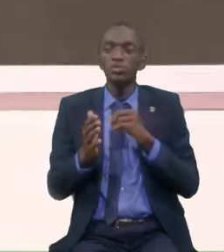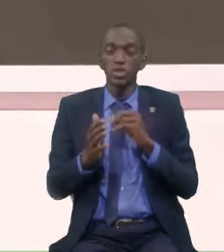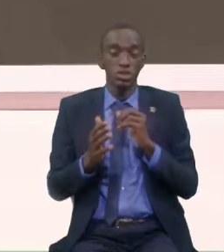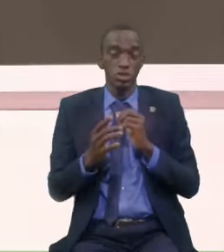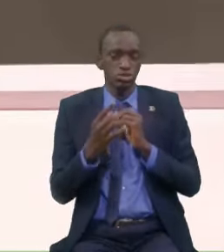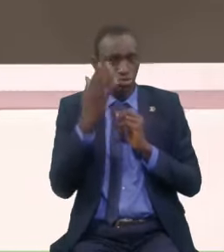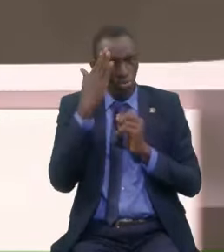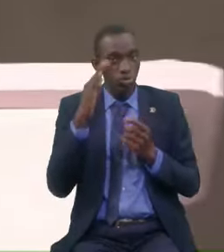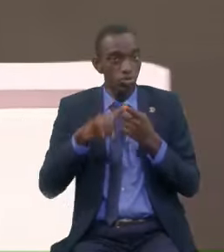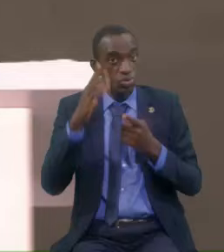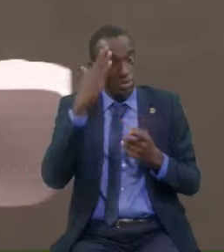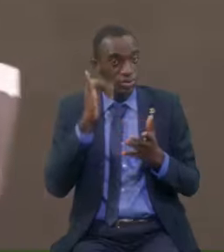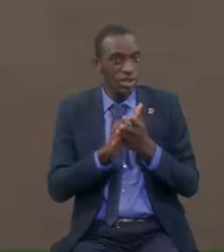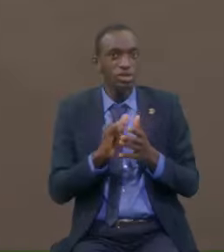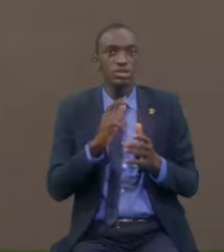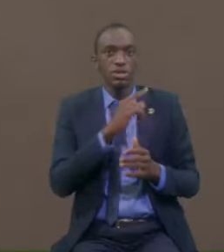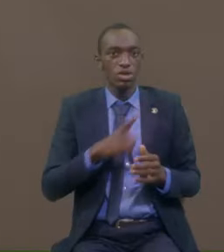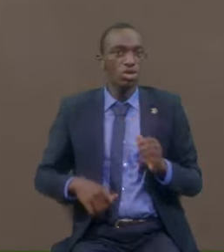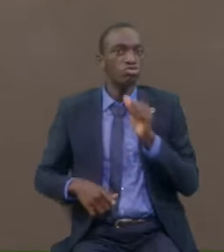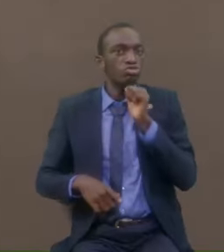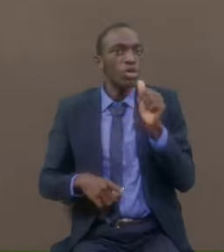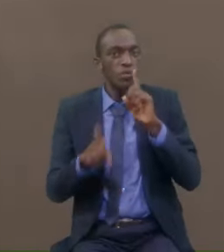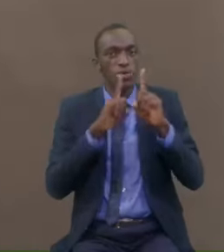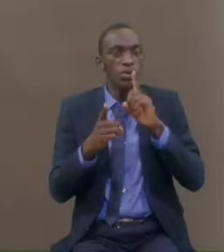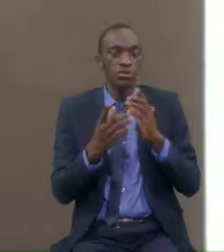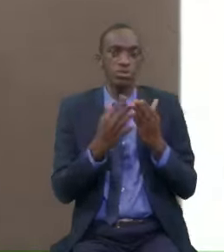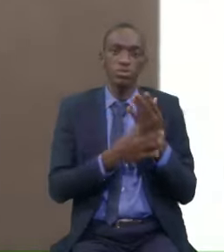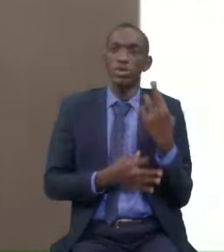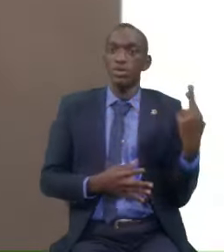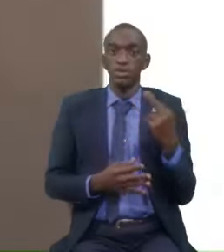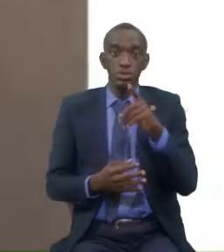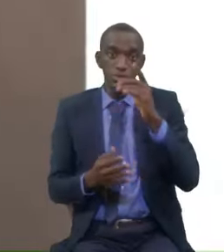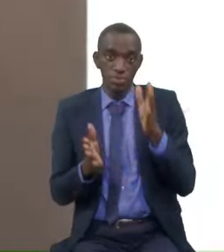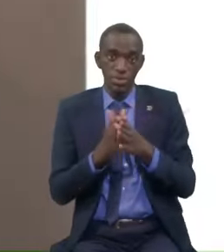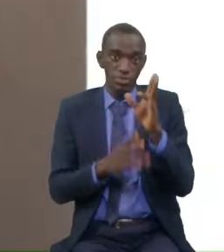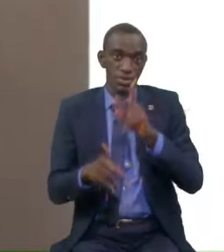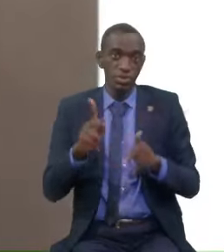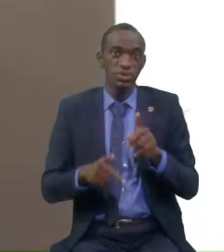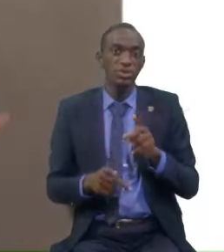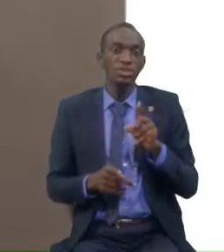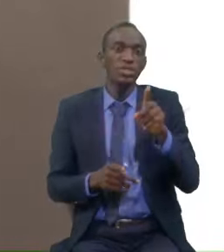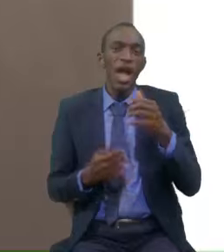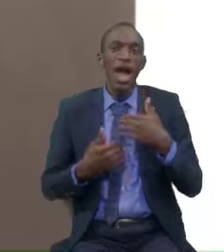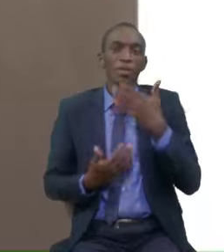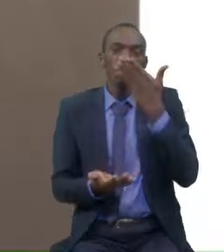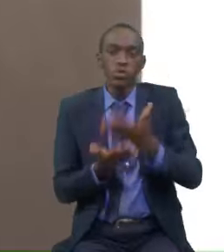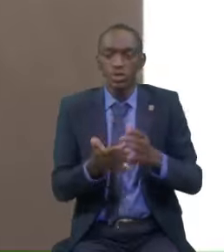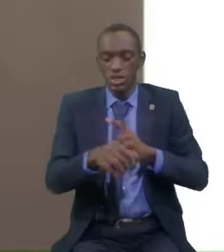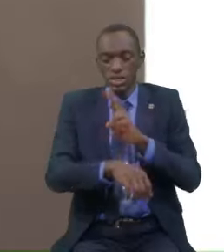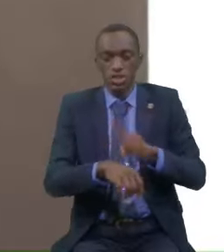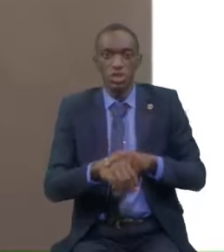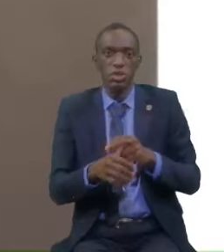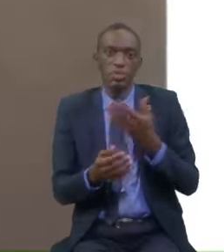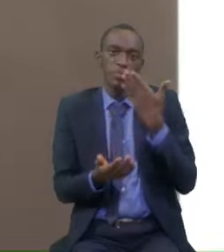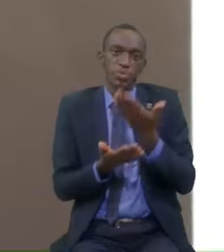they have a good smile, they have a good nature, they have, you know, everything you can think of, and then they're